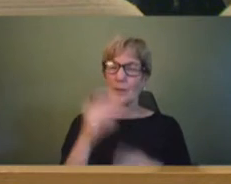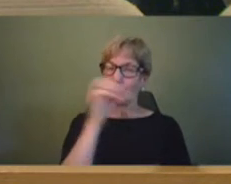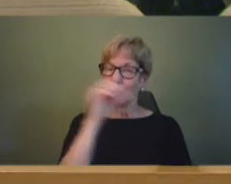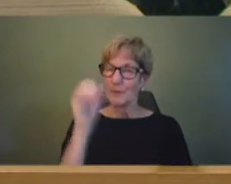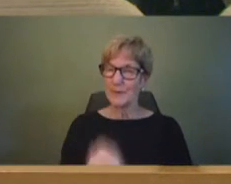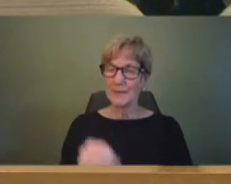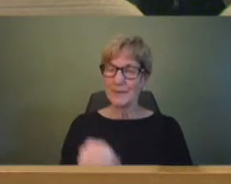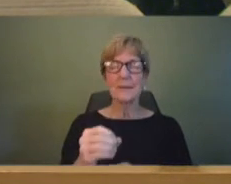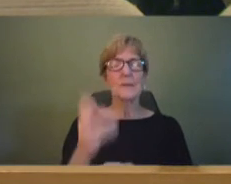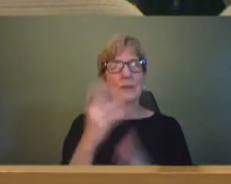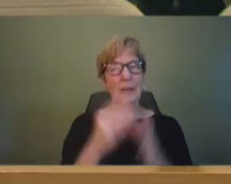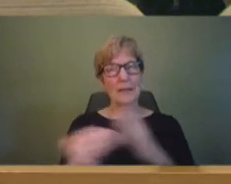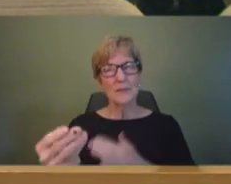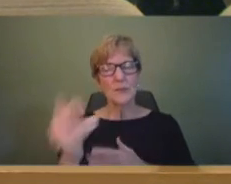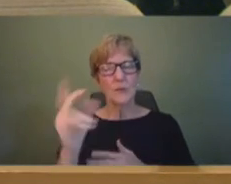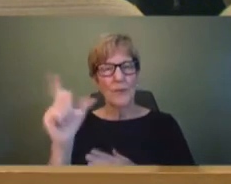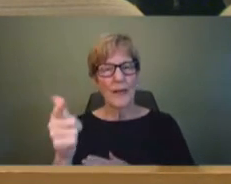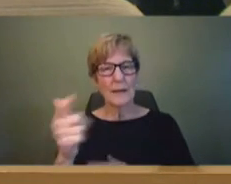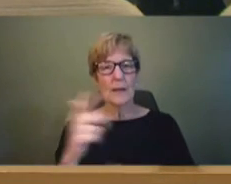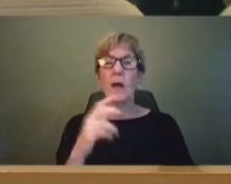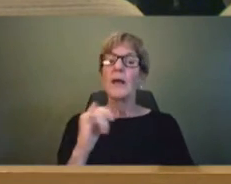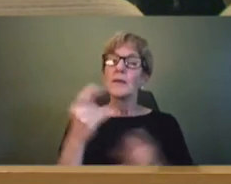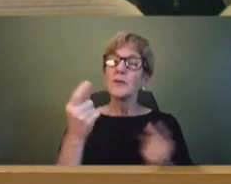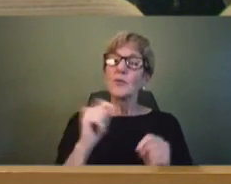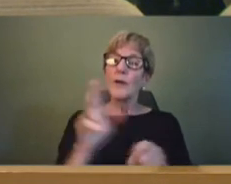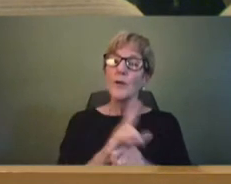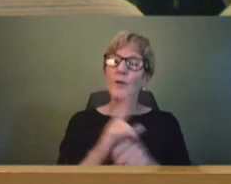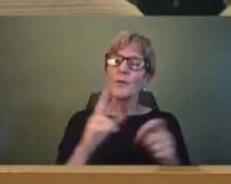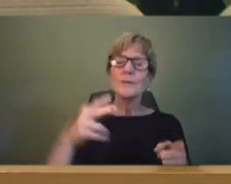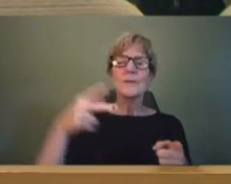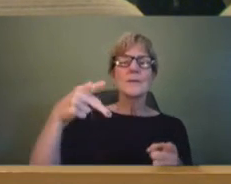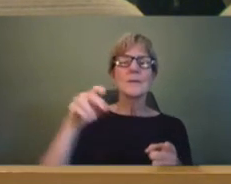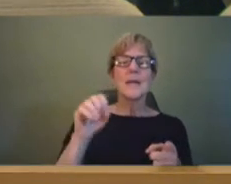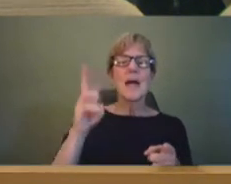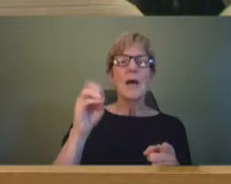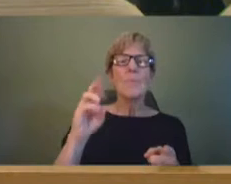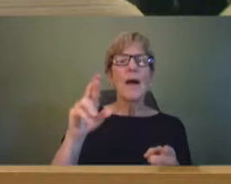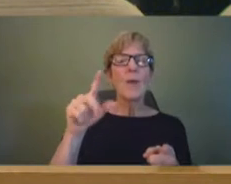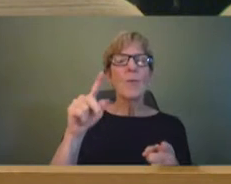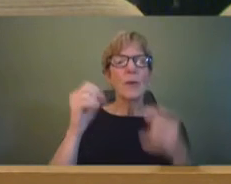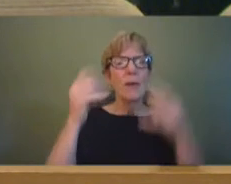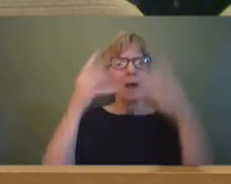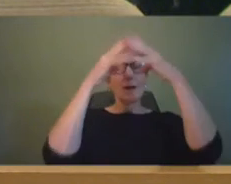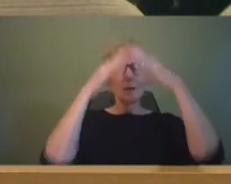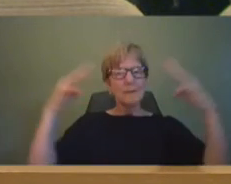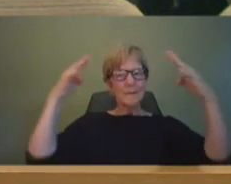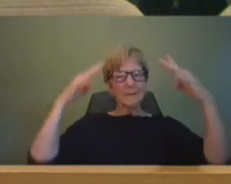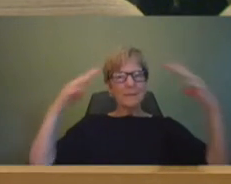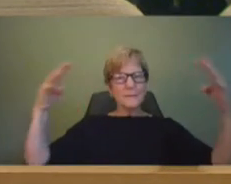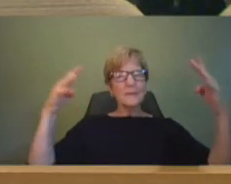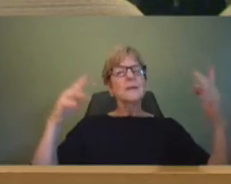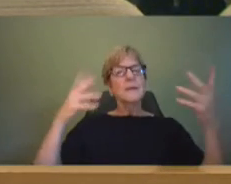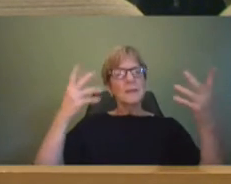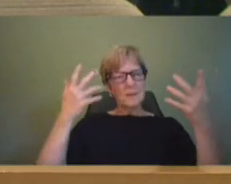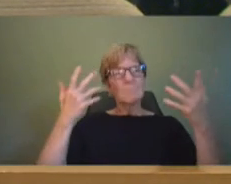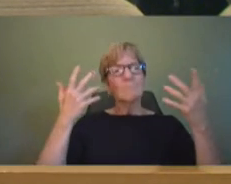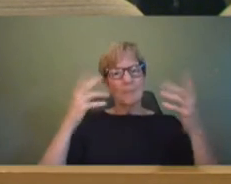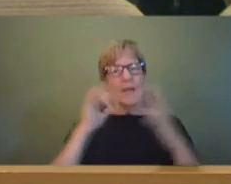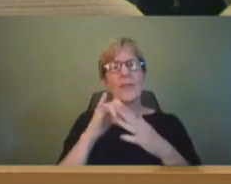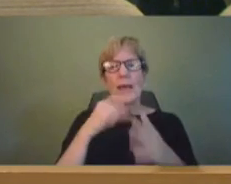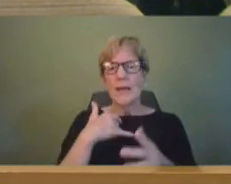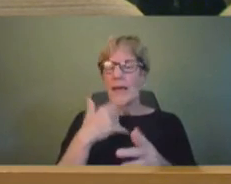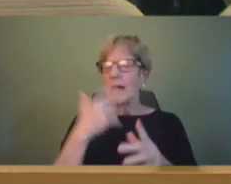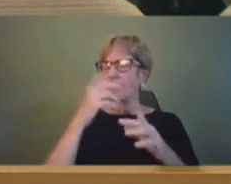significant but as you can see here and even trying to use this kind of power line Corridor too to activate that uh this will have substantial Open